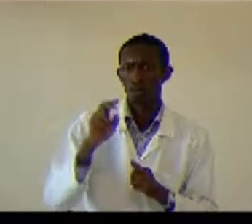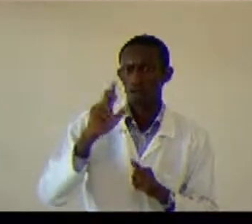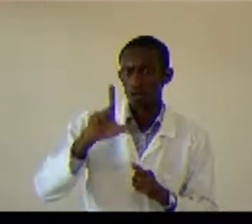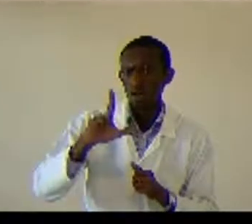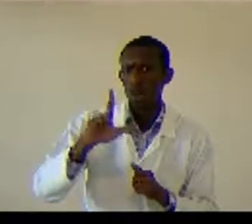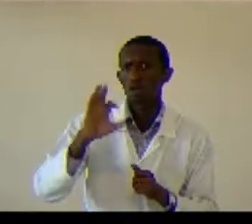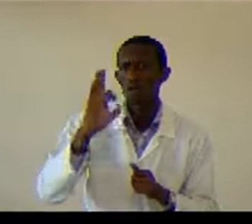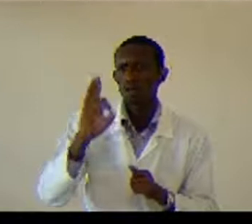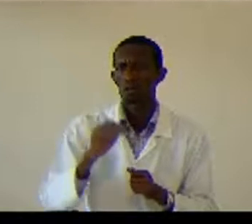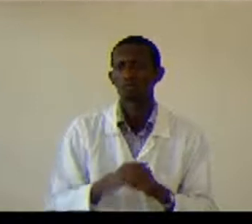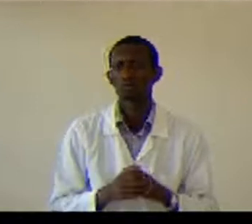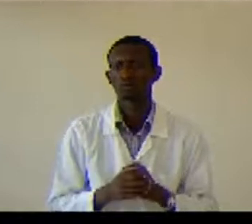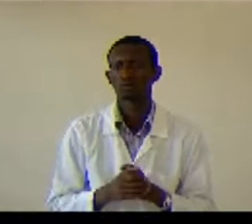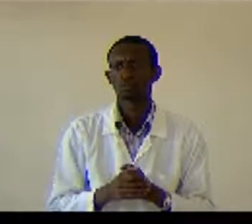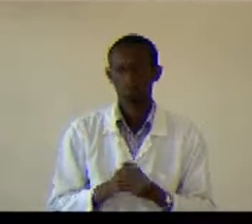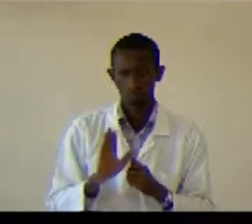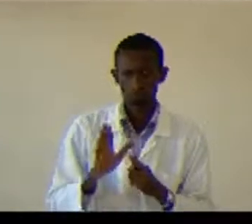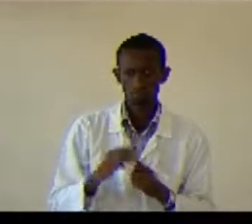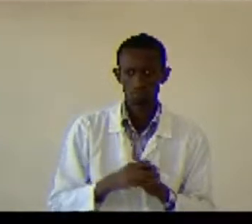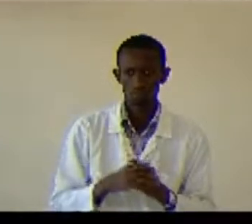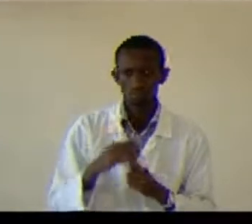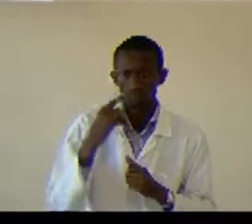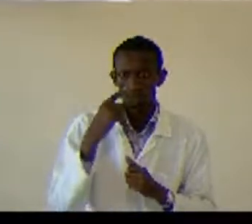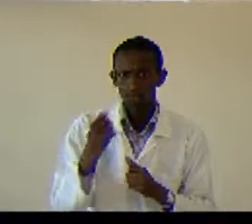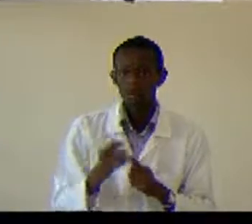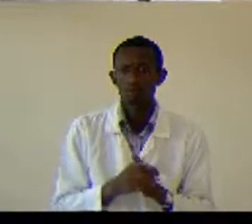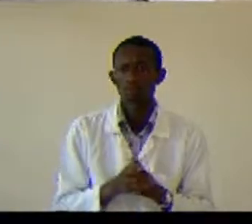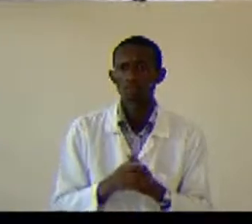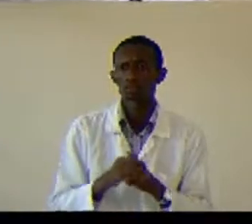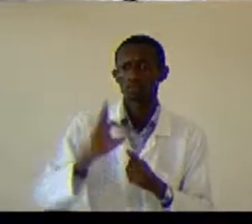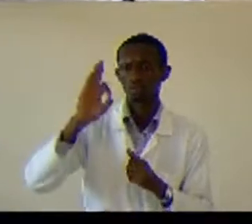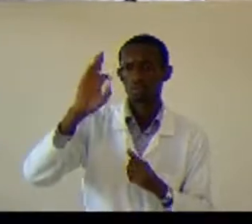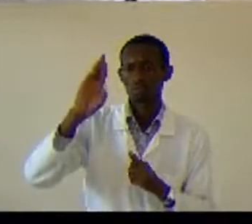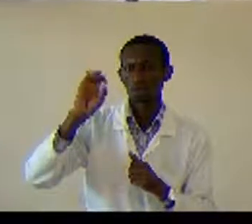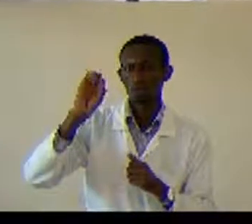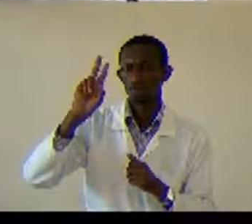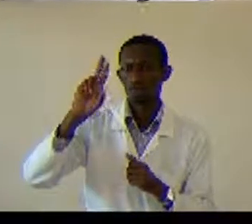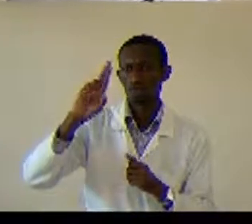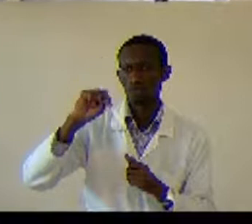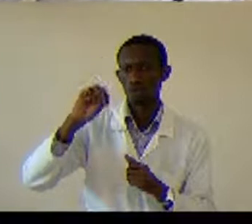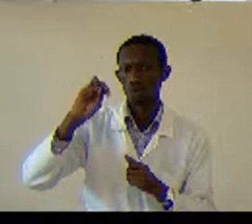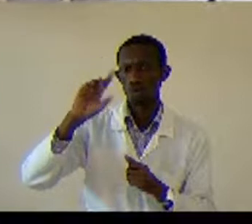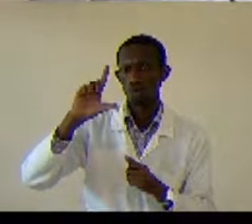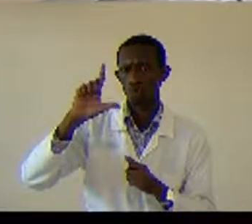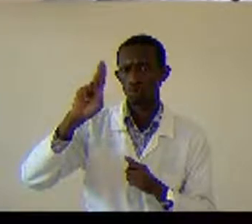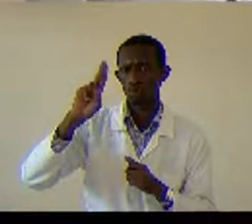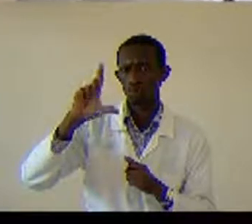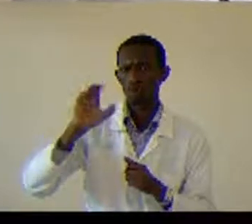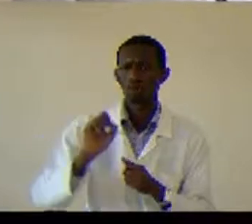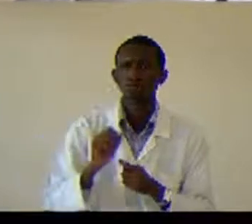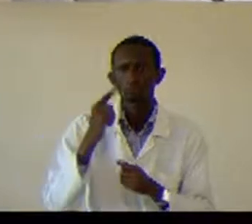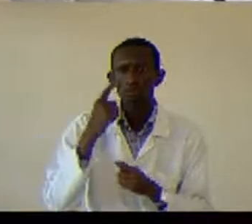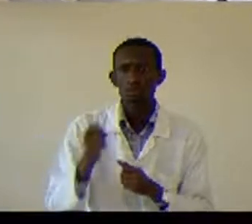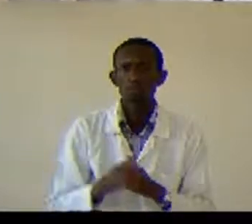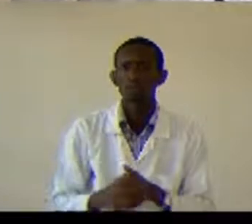latent heat of fusion. So again, you go ahead and state your formula. So using H,